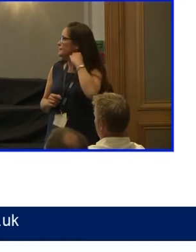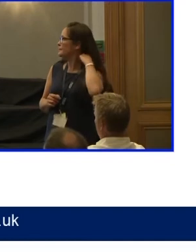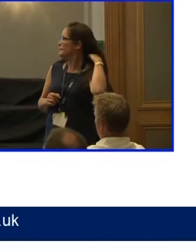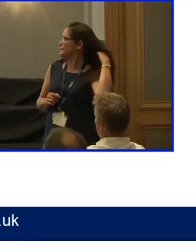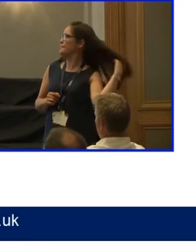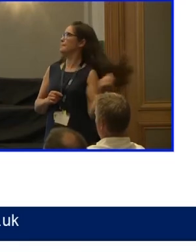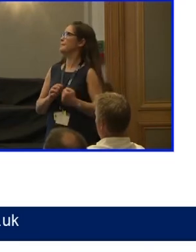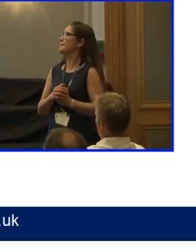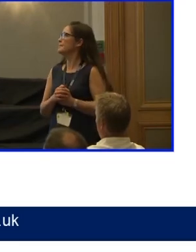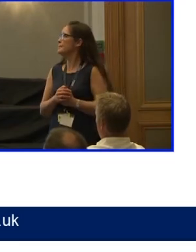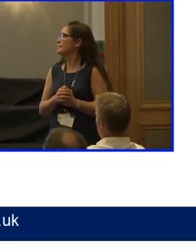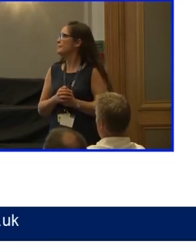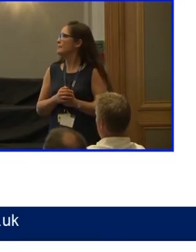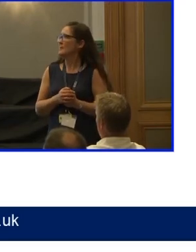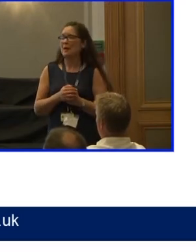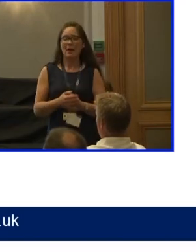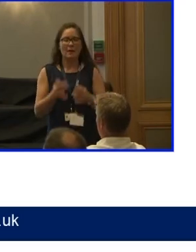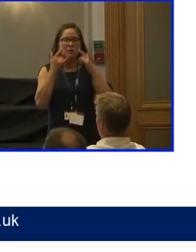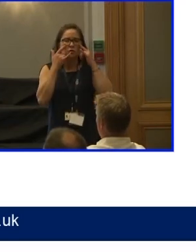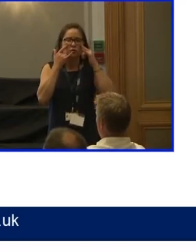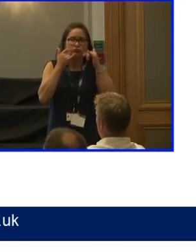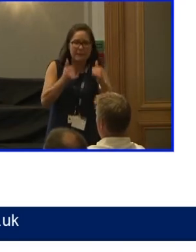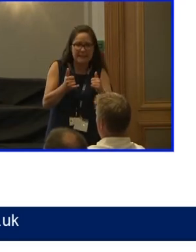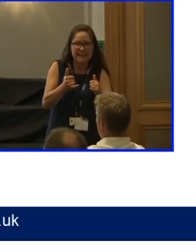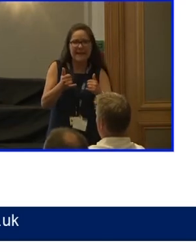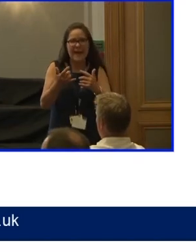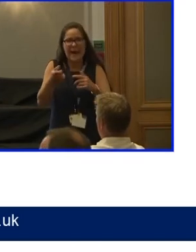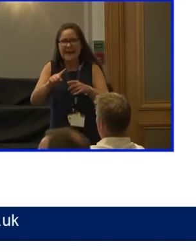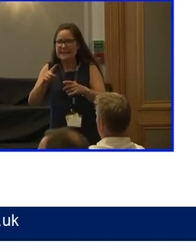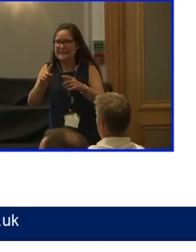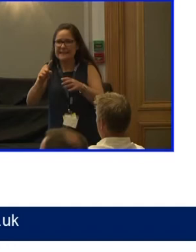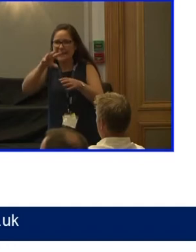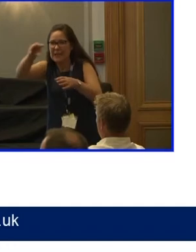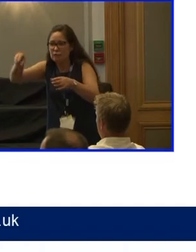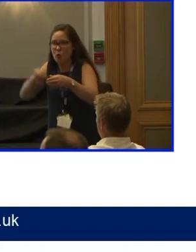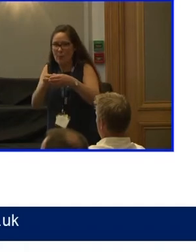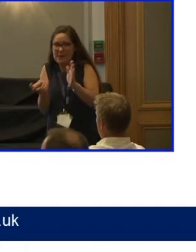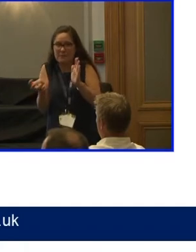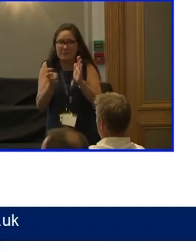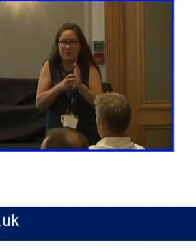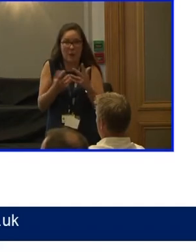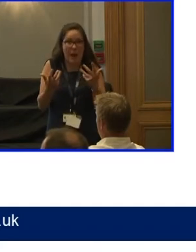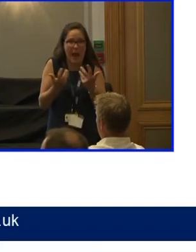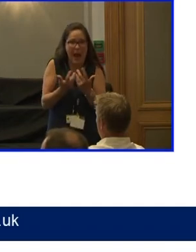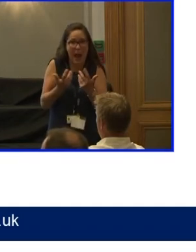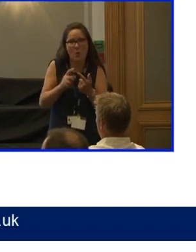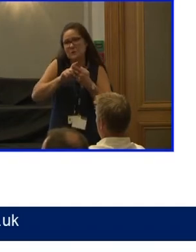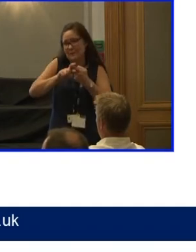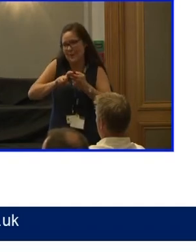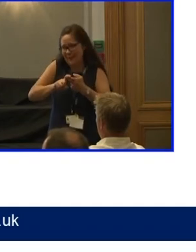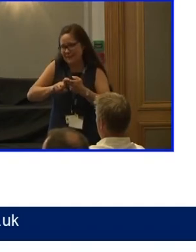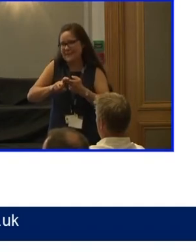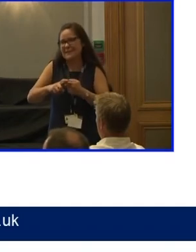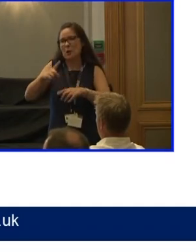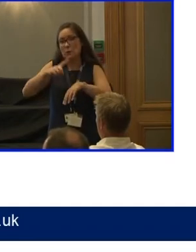So the process of screening and enrollment is dependent on the individual trial design, and therefore the time that it takes will